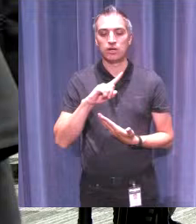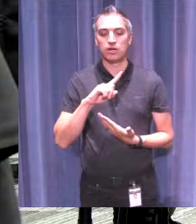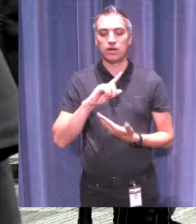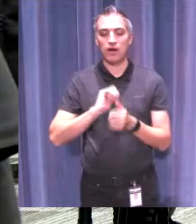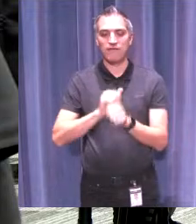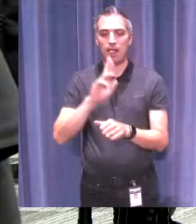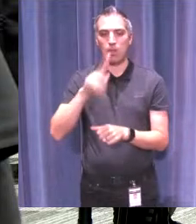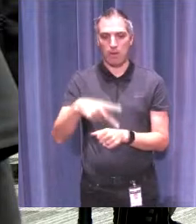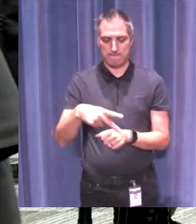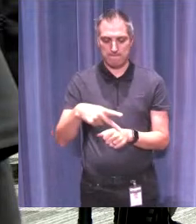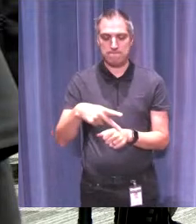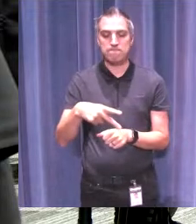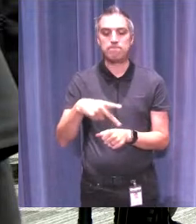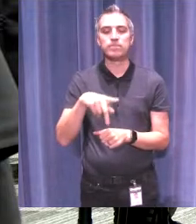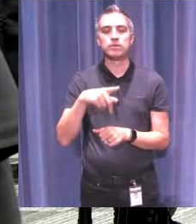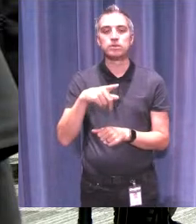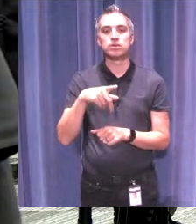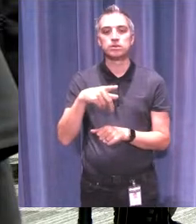you see as being the